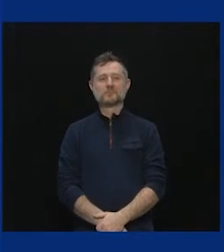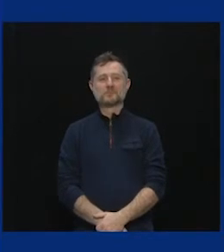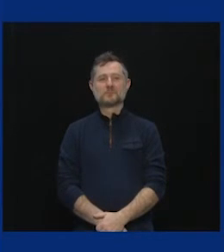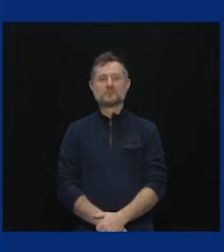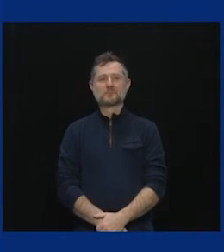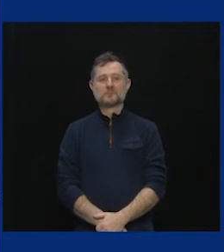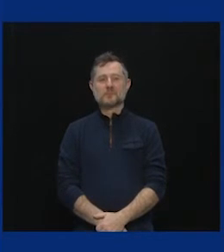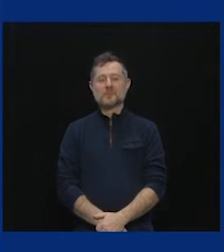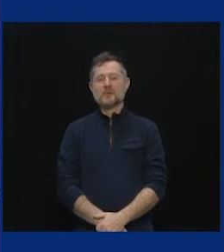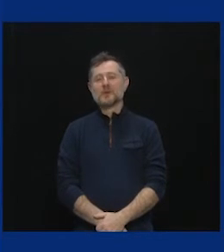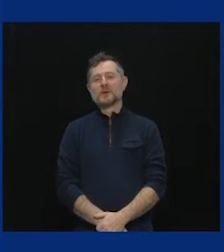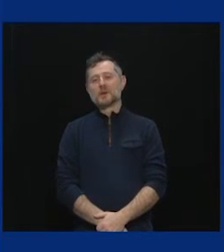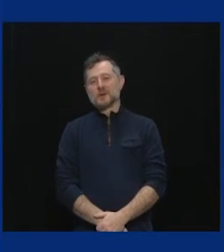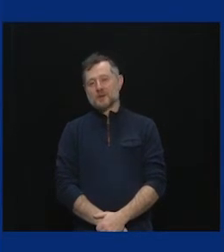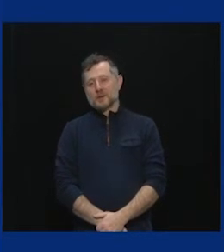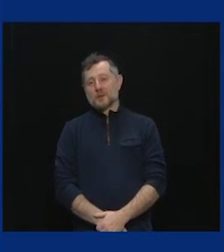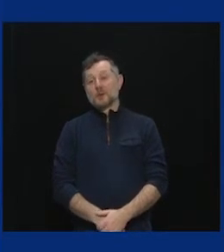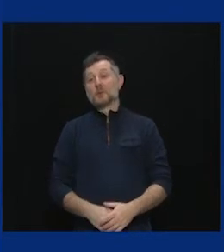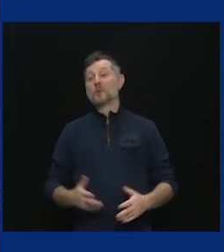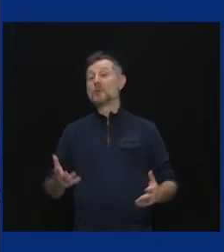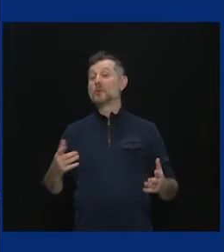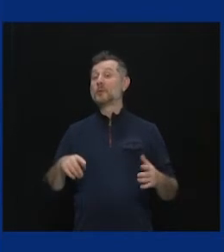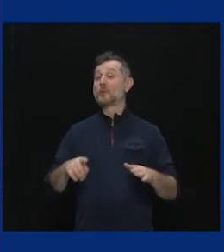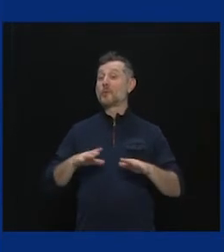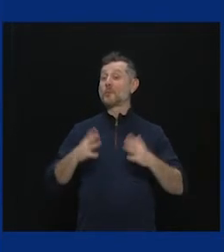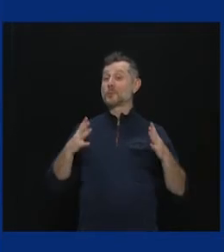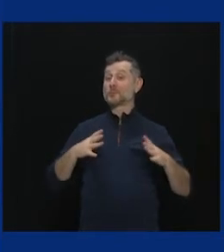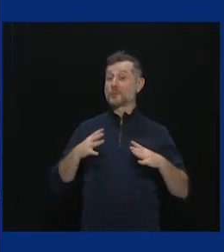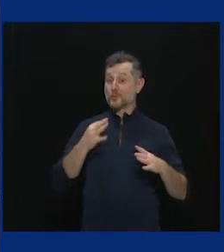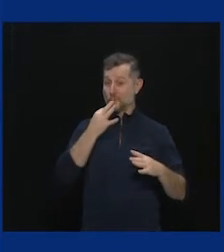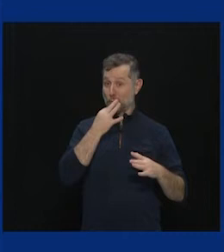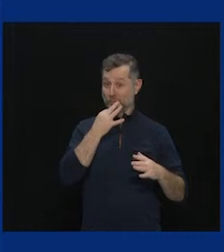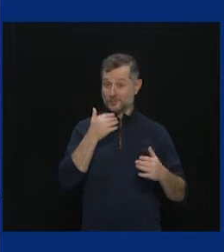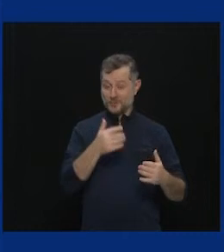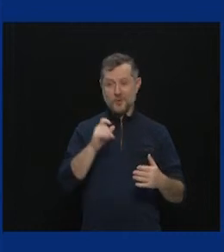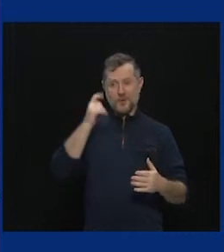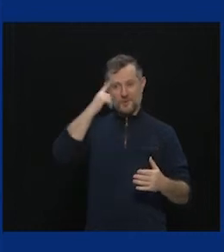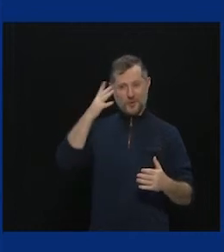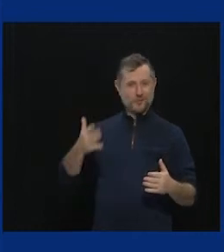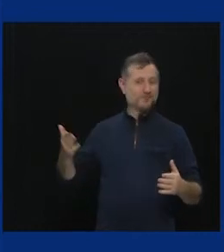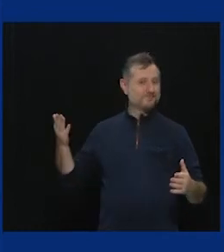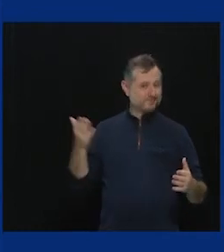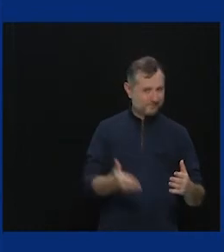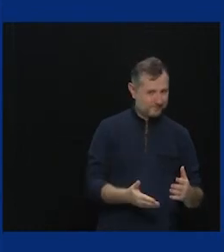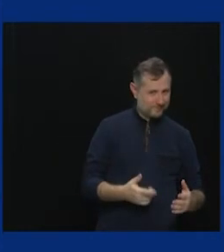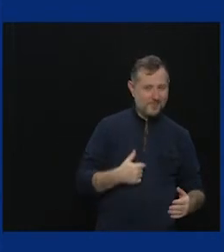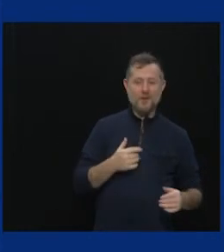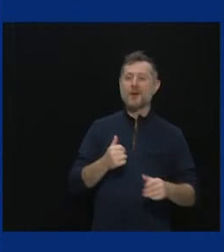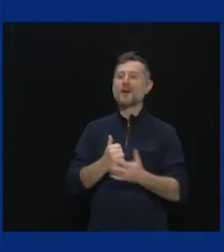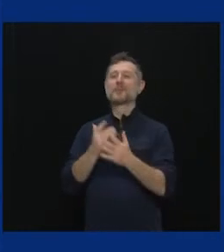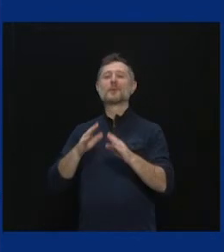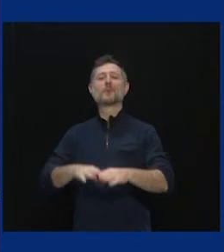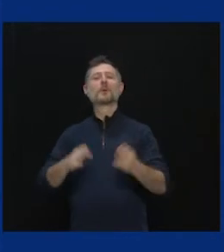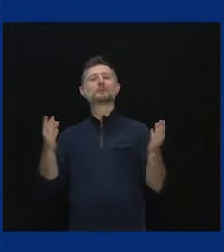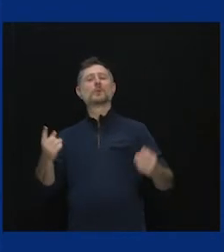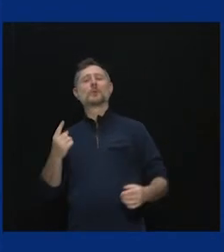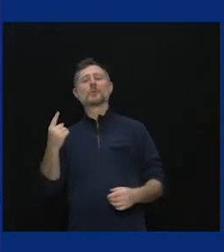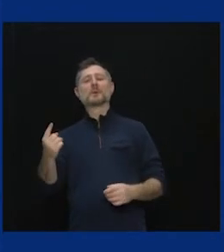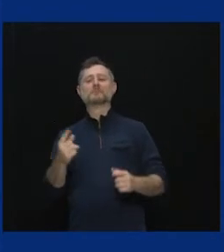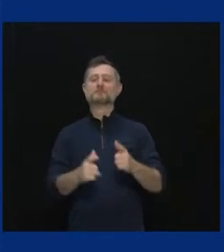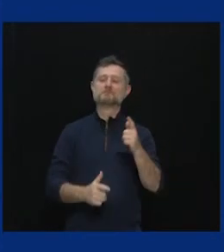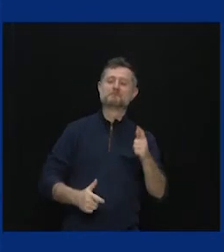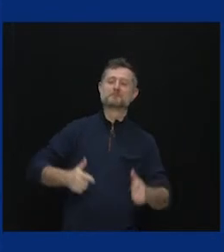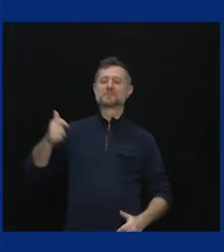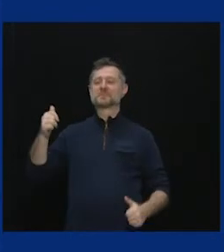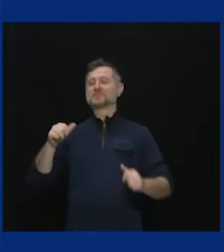When the curtain went up on Broadway, Governor Hochul was there to help usher in one of the state's great tourism economic drivers. She knows when